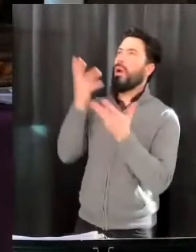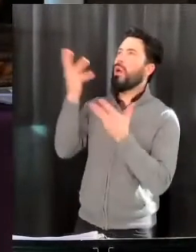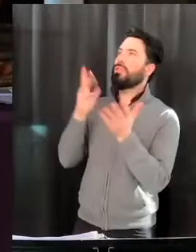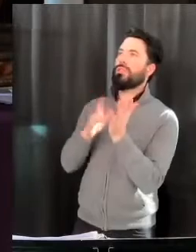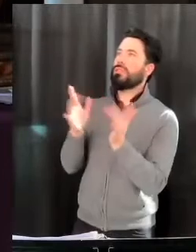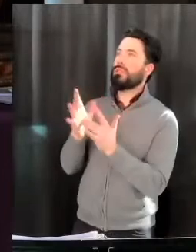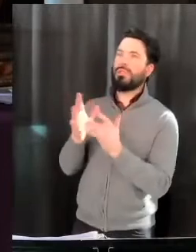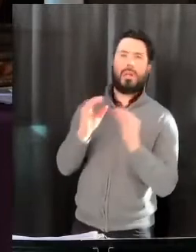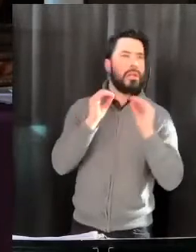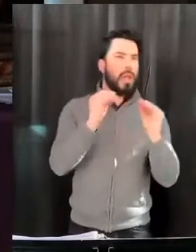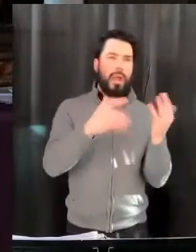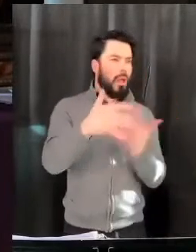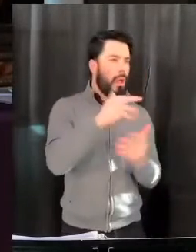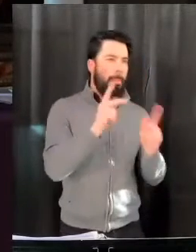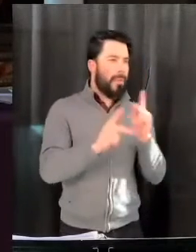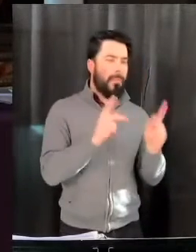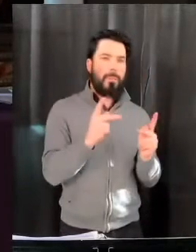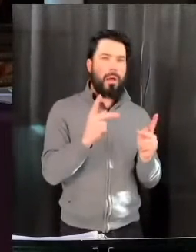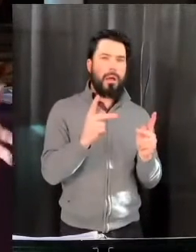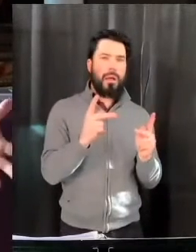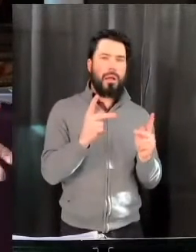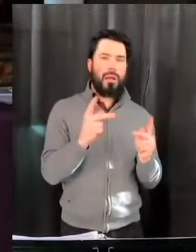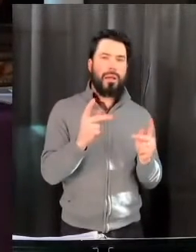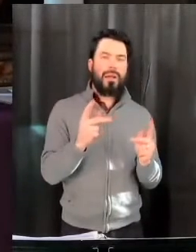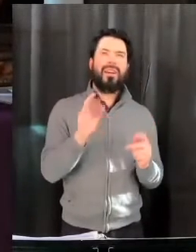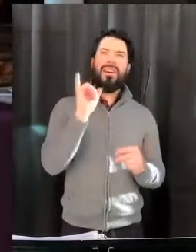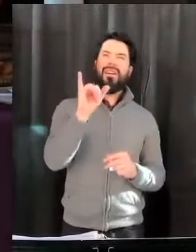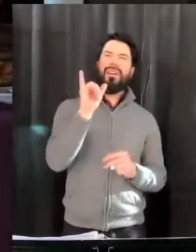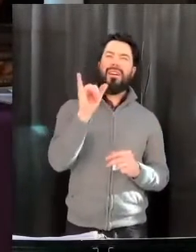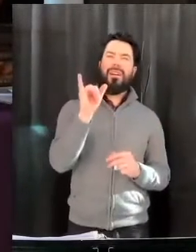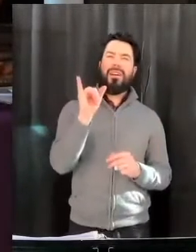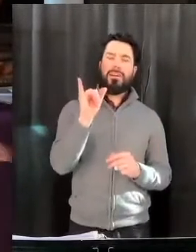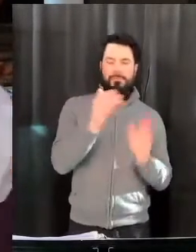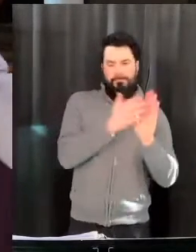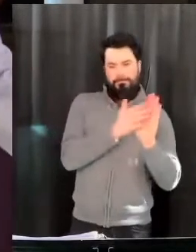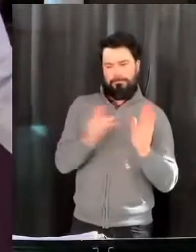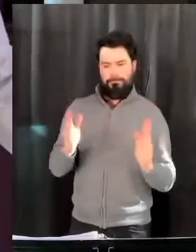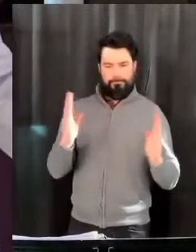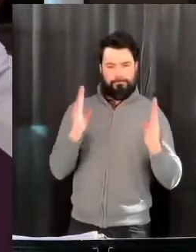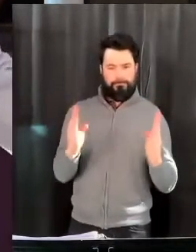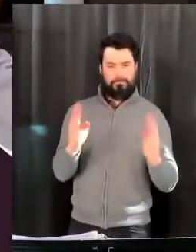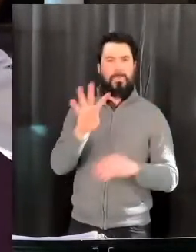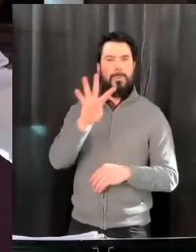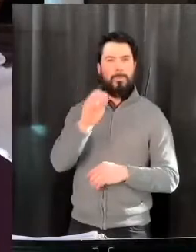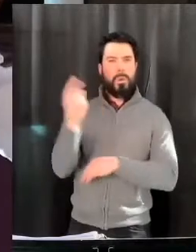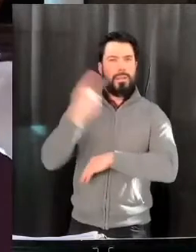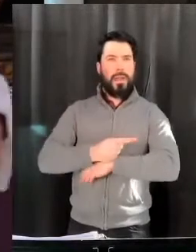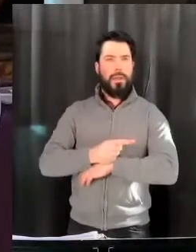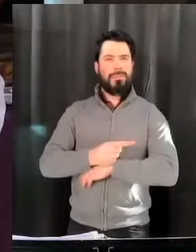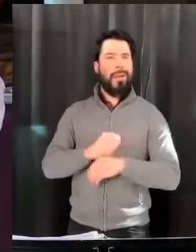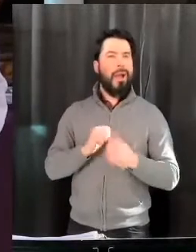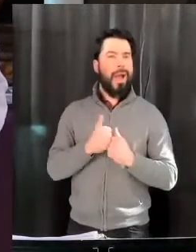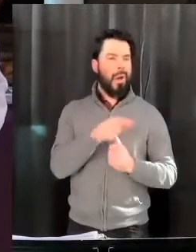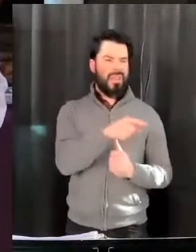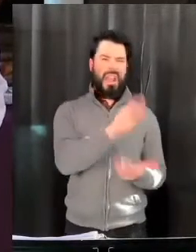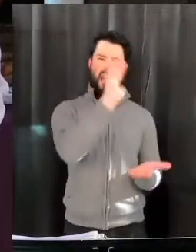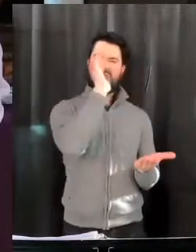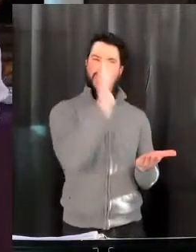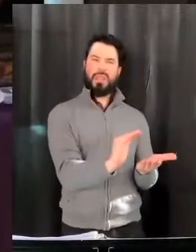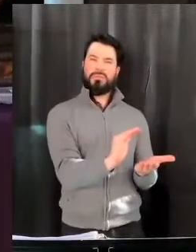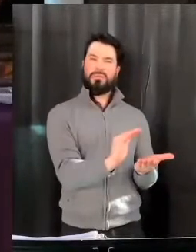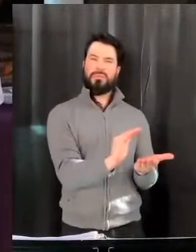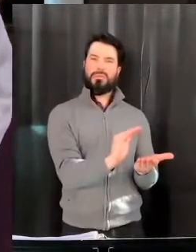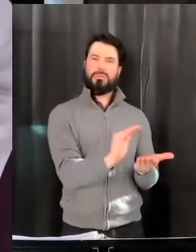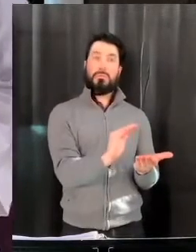days, is there a way I can limit the time I do that, or eliminate it altogether? So